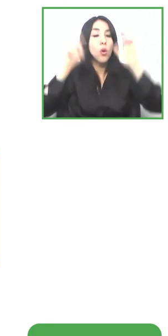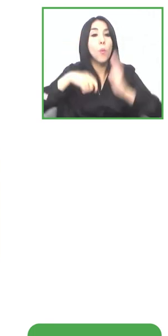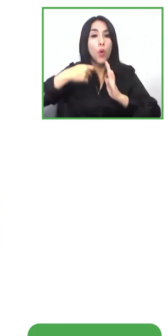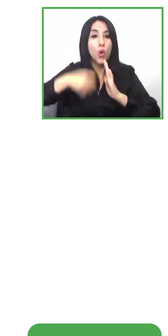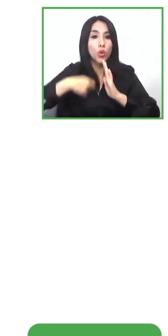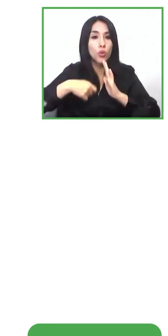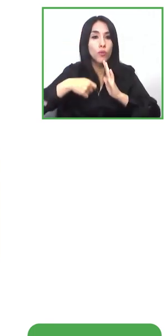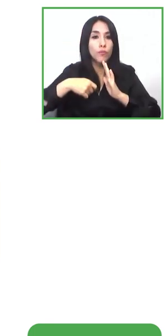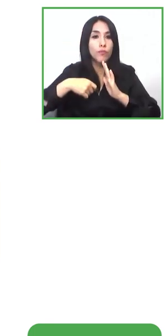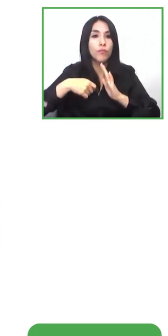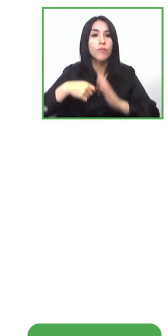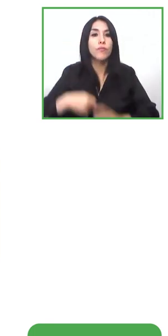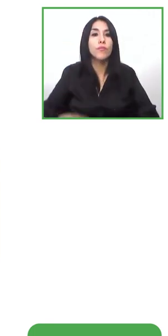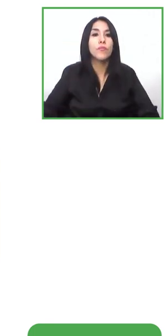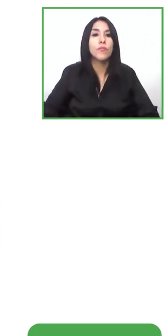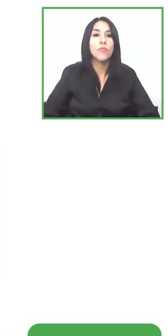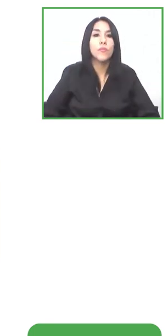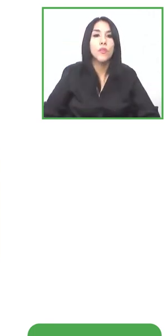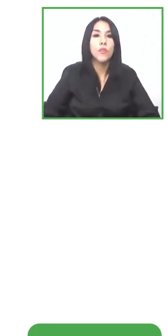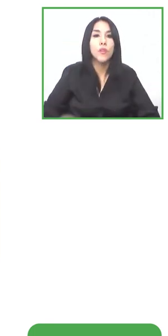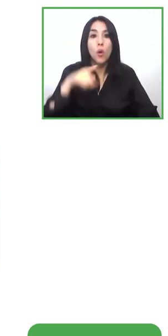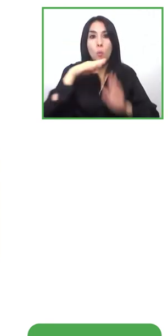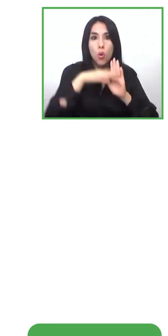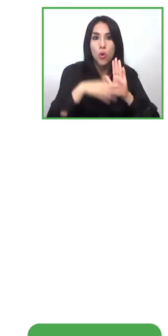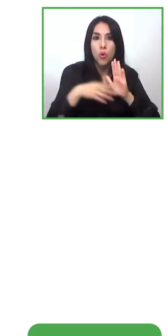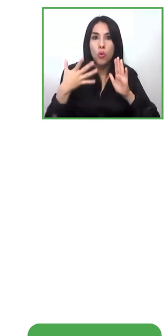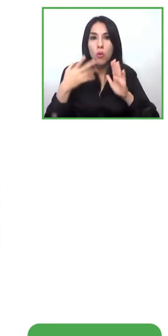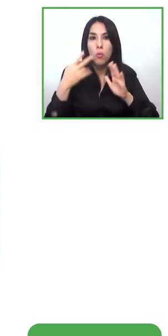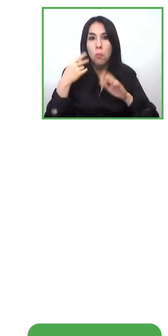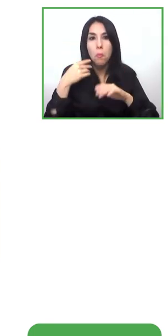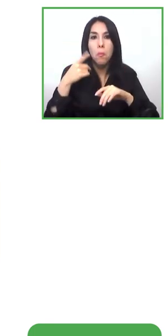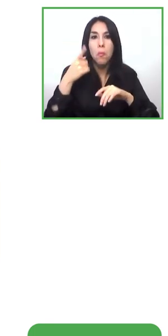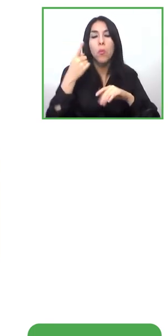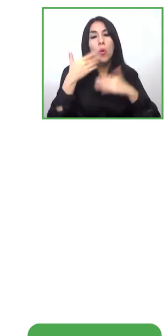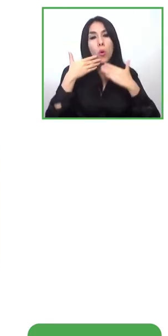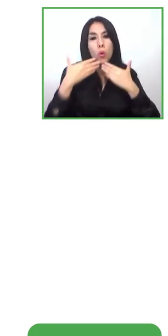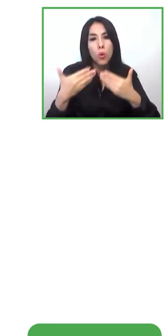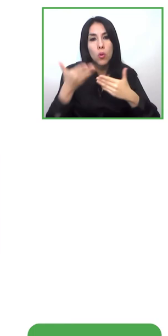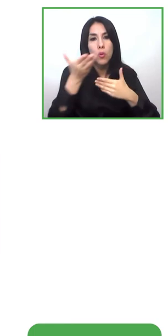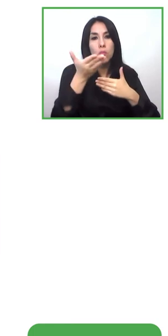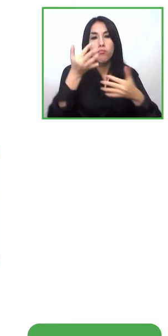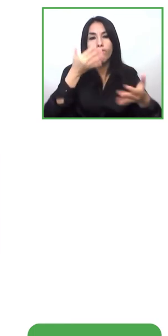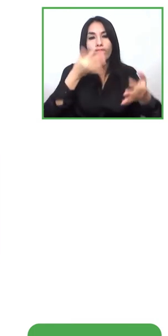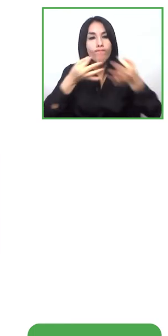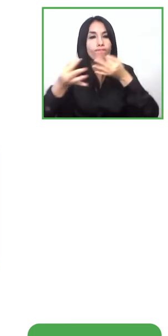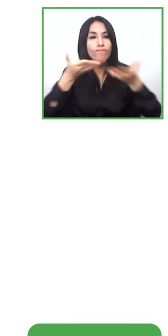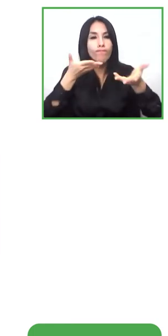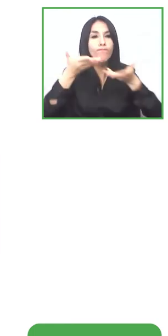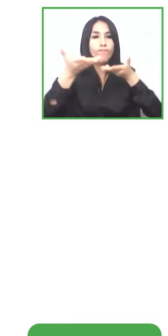topics, these projects that probably for different reasons we weren't